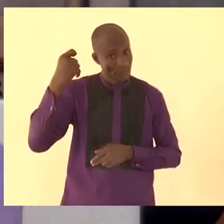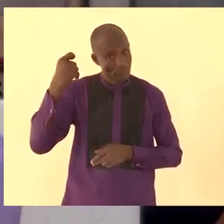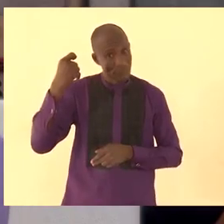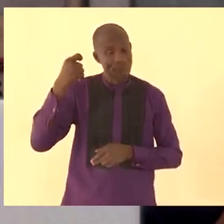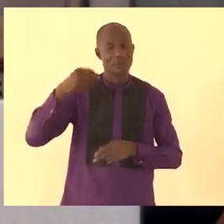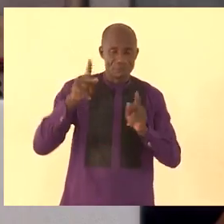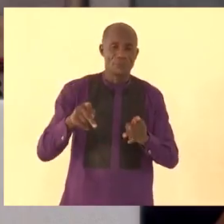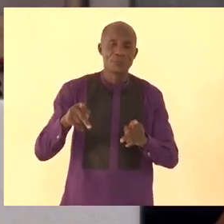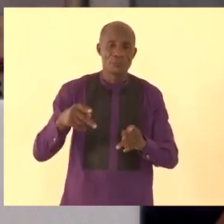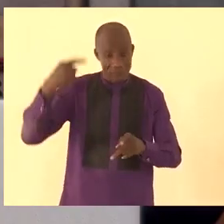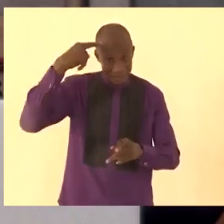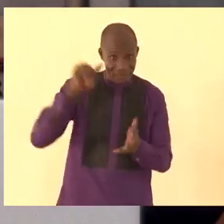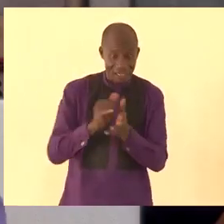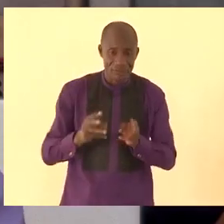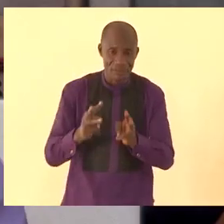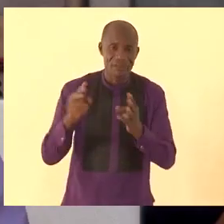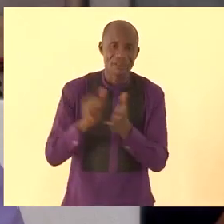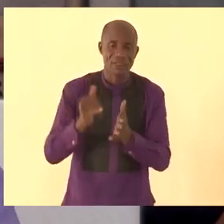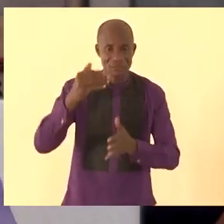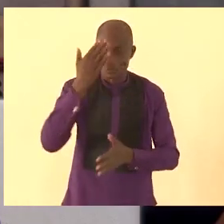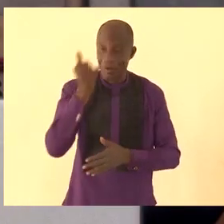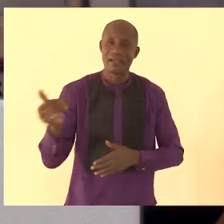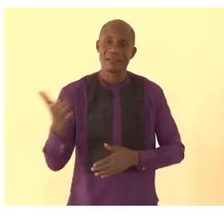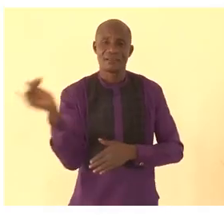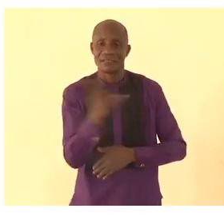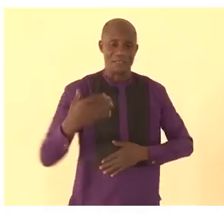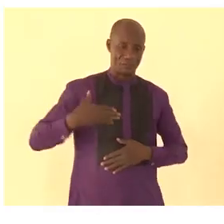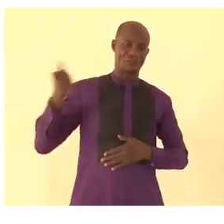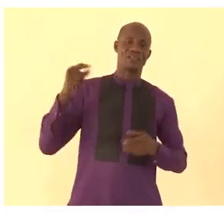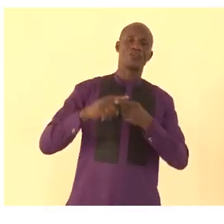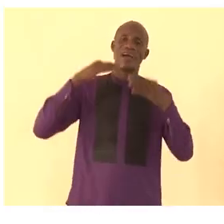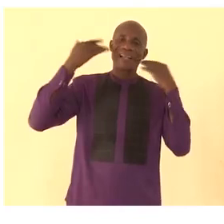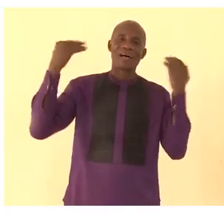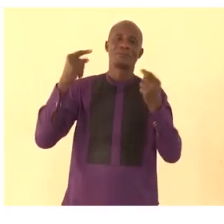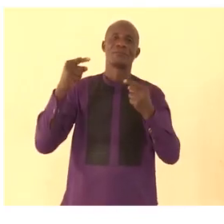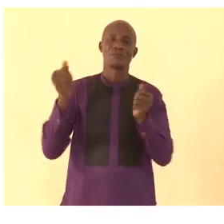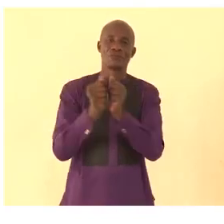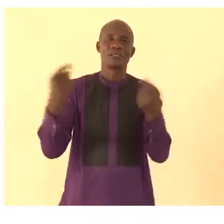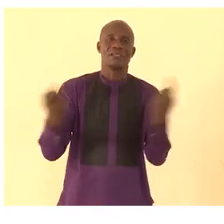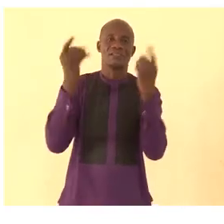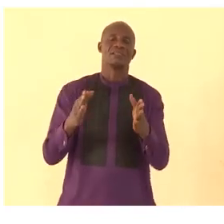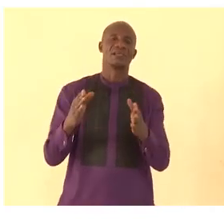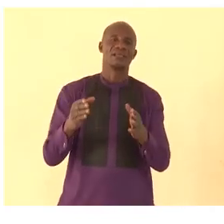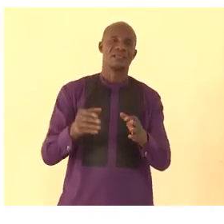Because people think that way, that is why they prefer to laugh with the sinners than to cry with the saints.